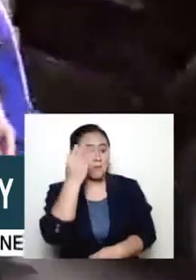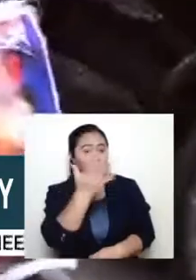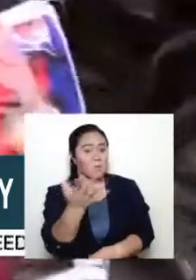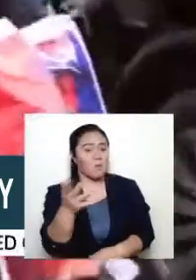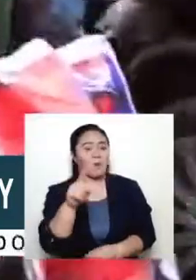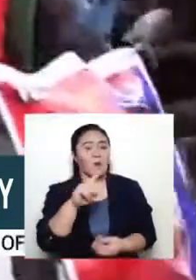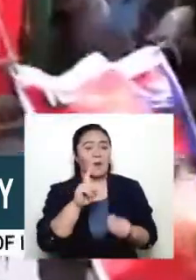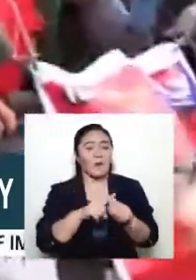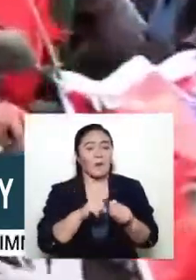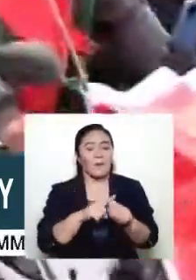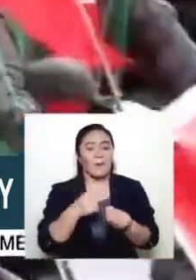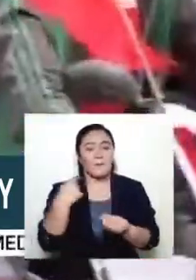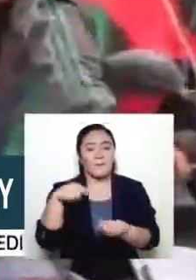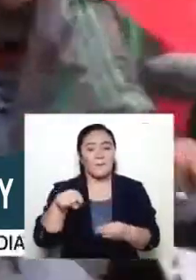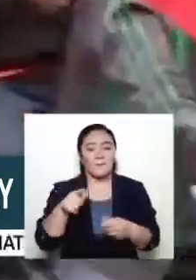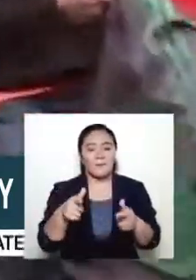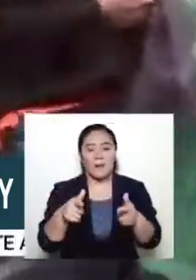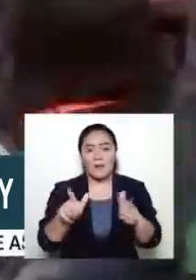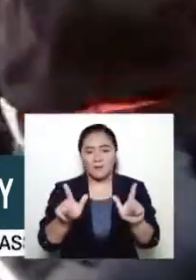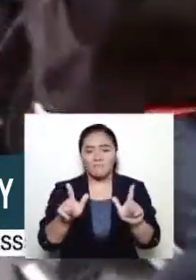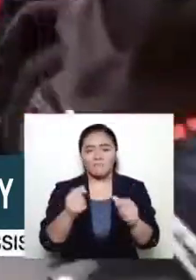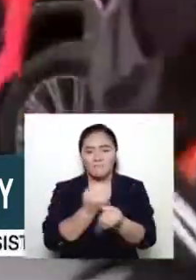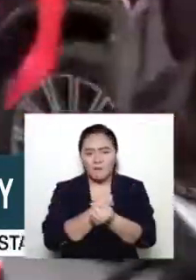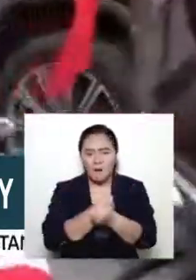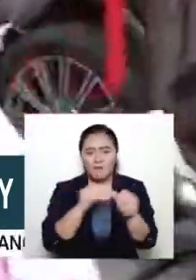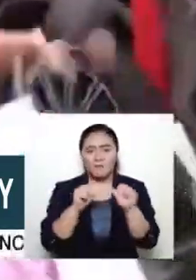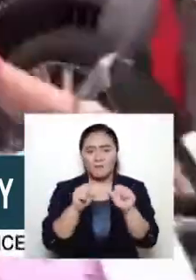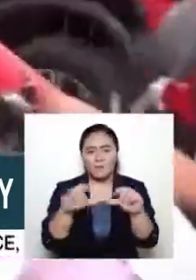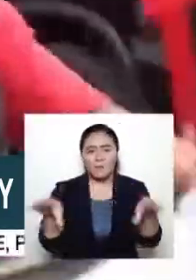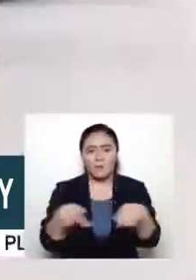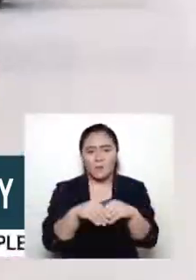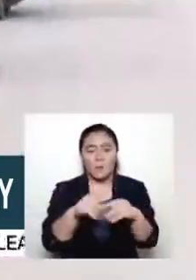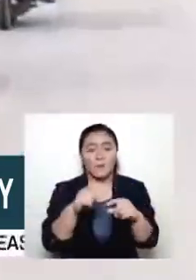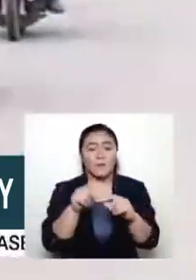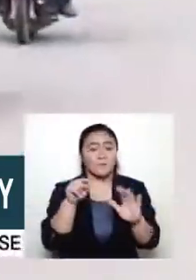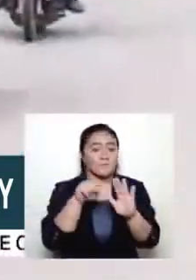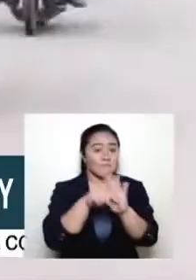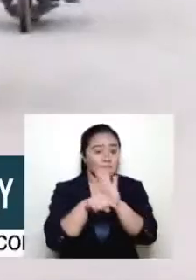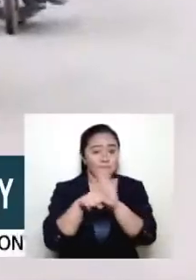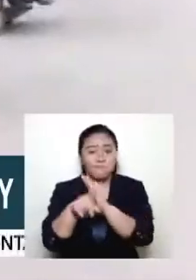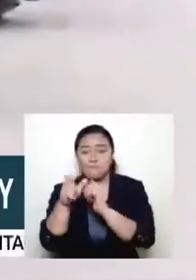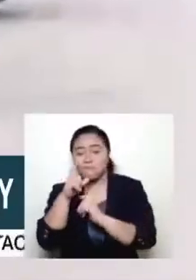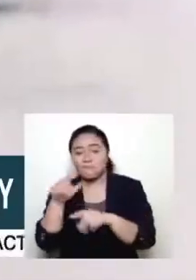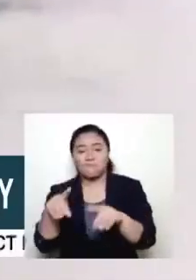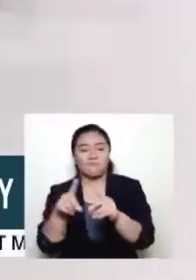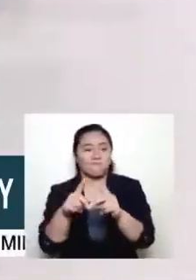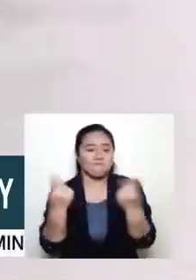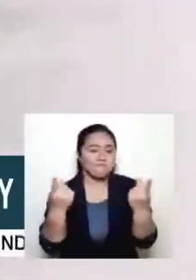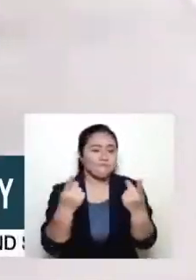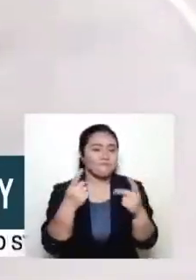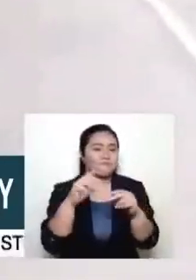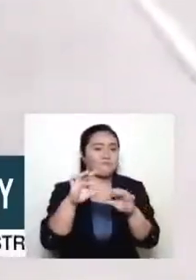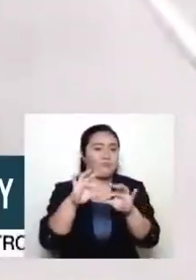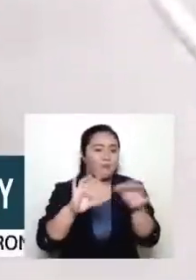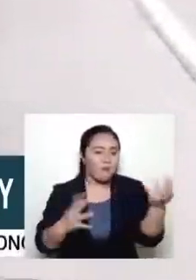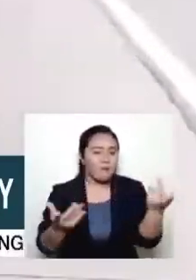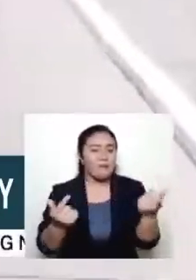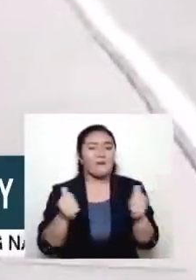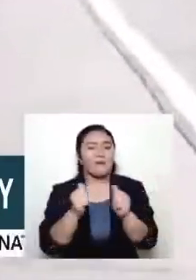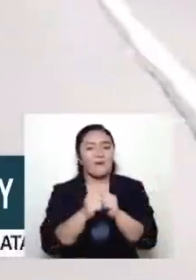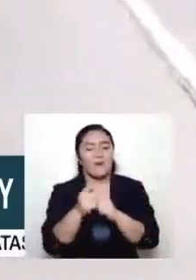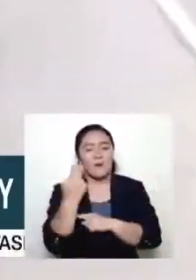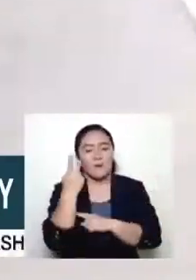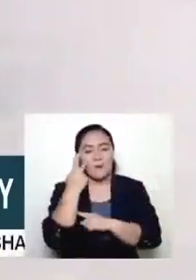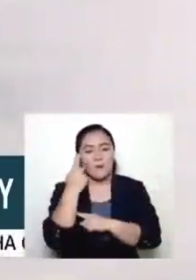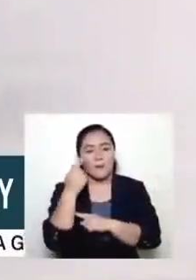of loveless marriages while removing the criminal liability for divorce will encourage women to seek safer measures and avoid unnecessary death